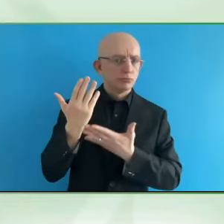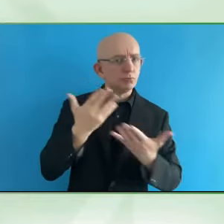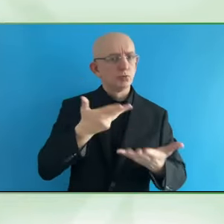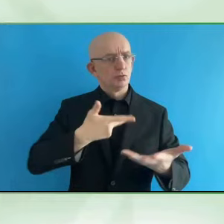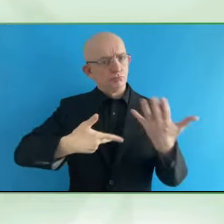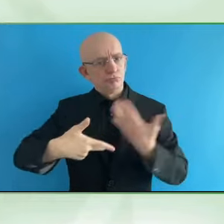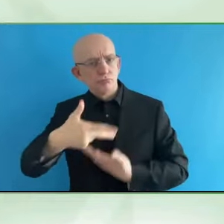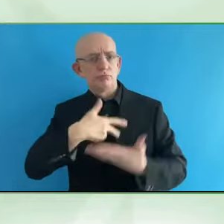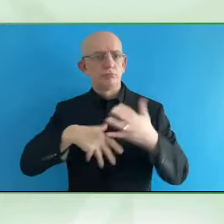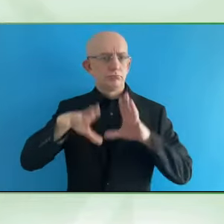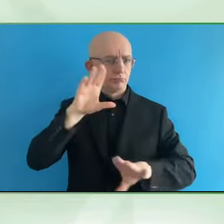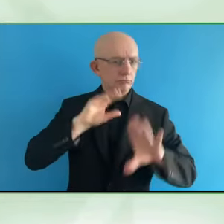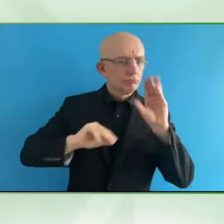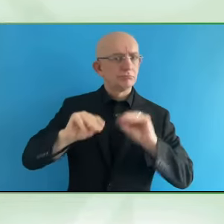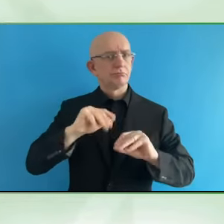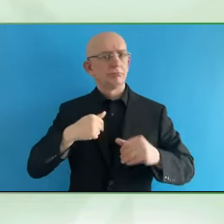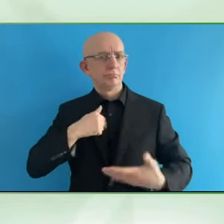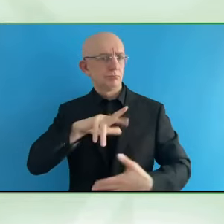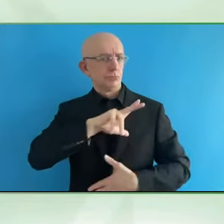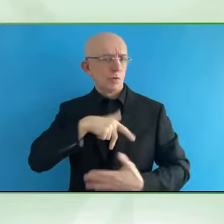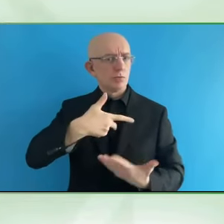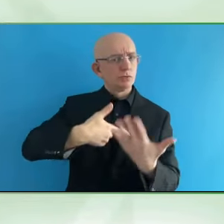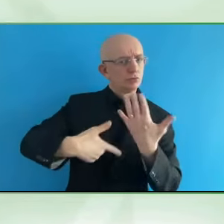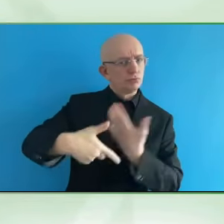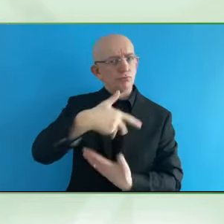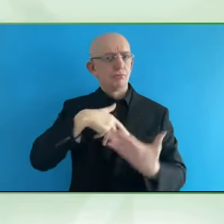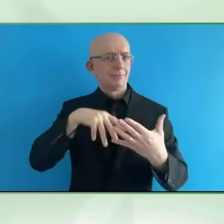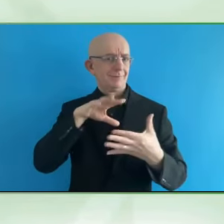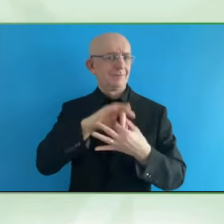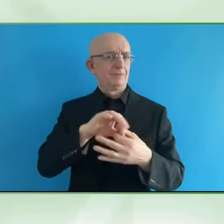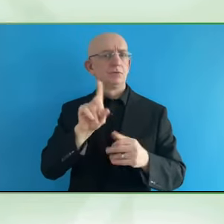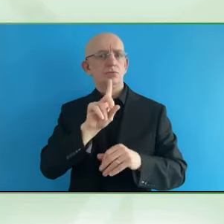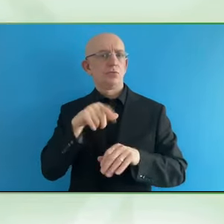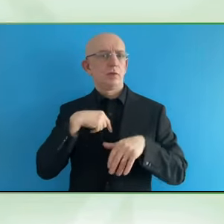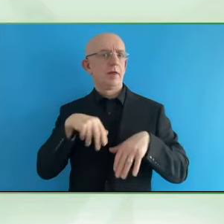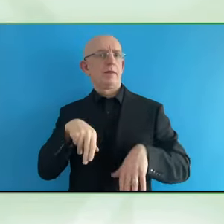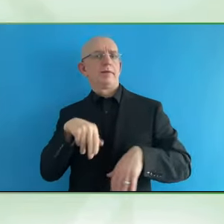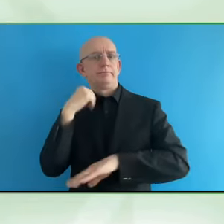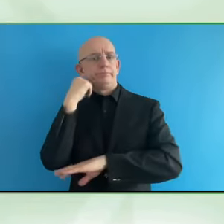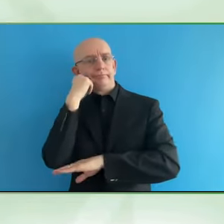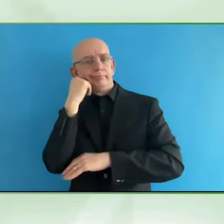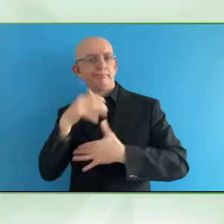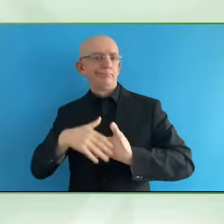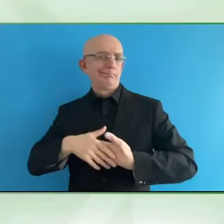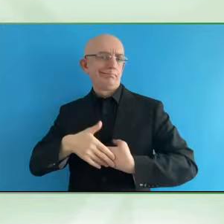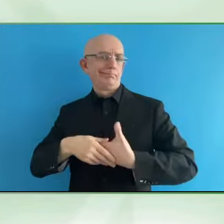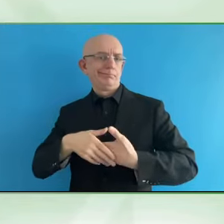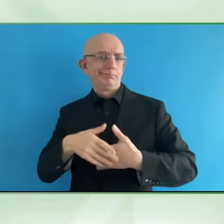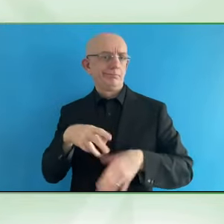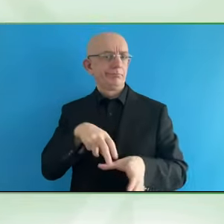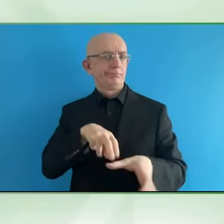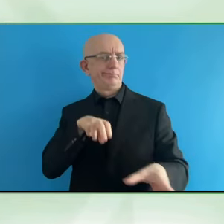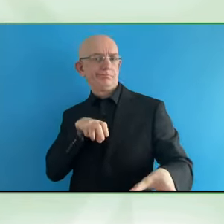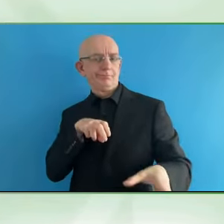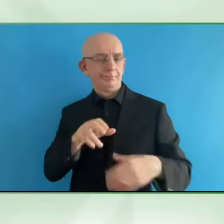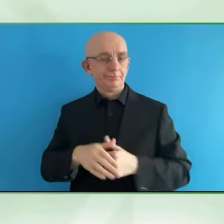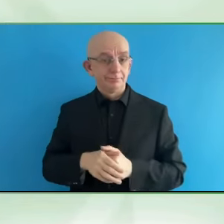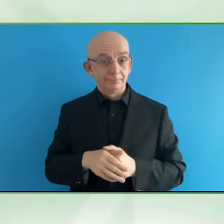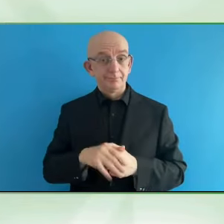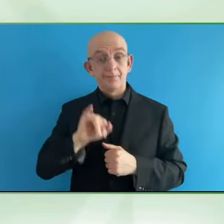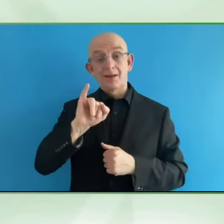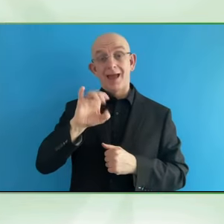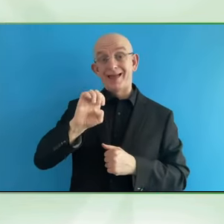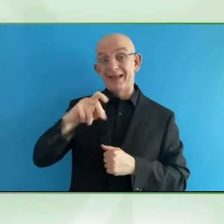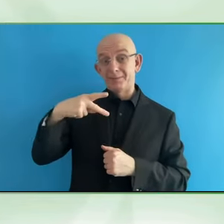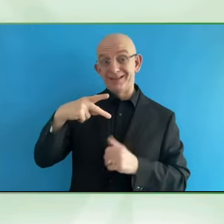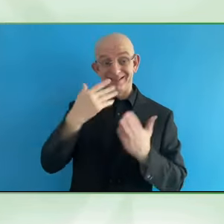The IEP regards educational and teaching objectives,